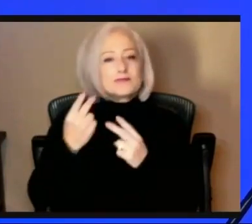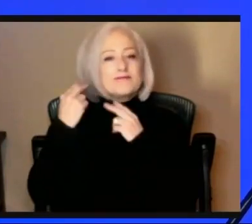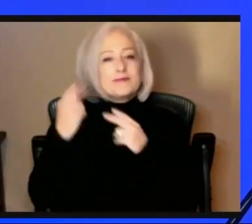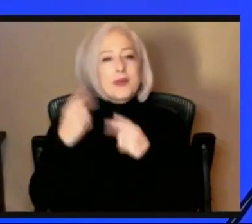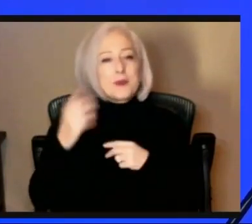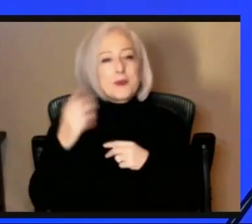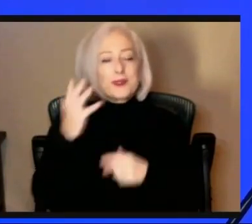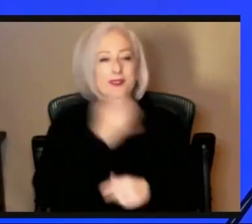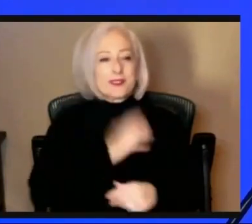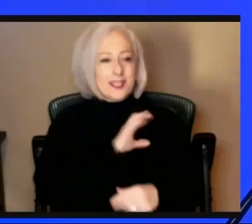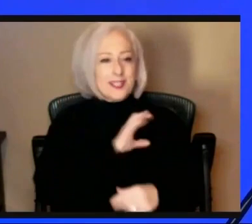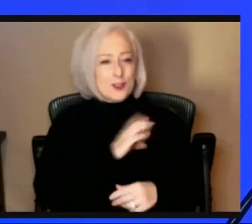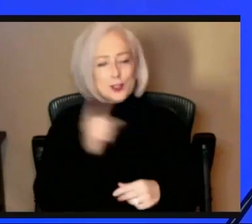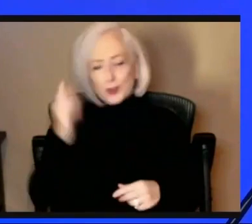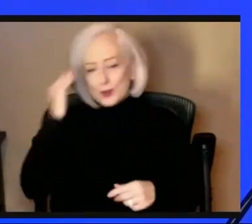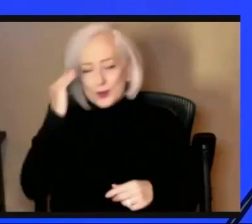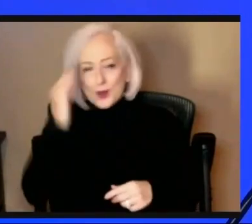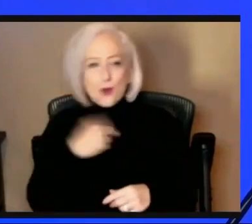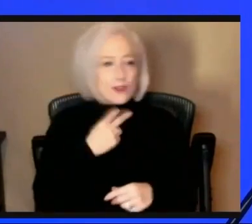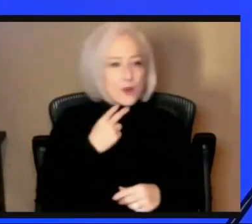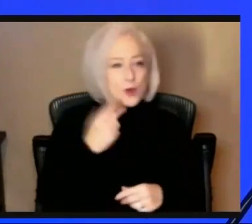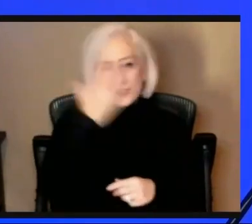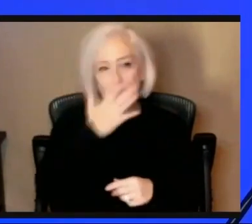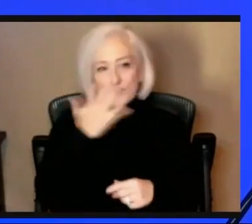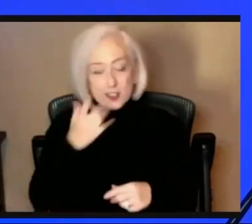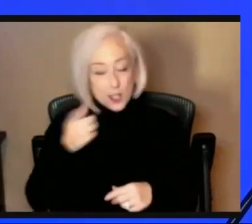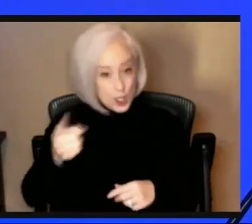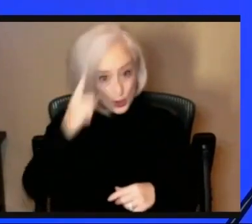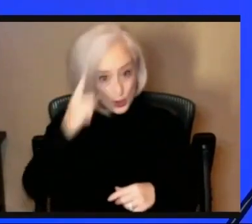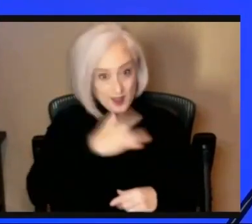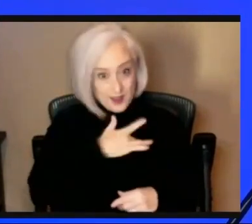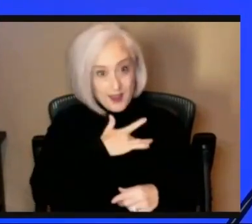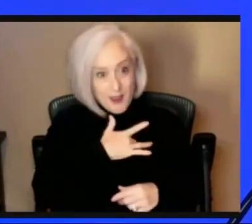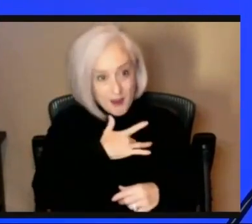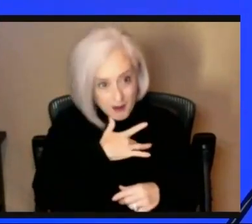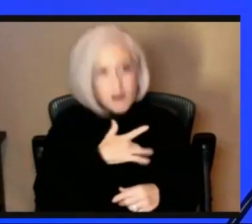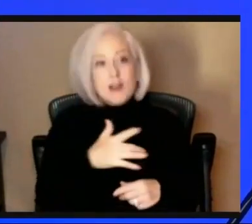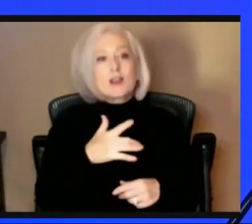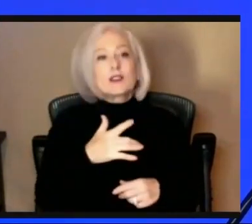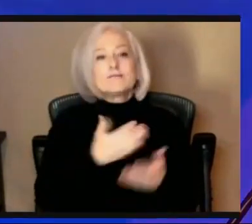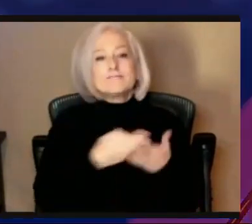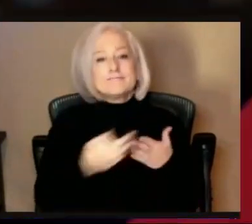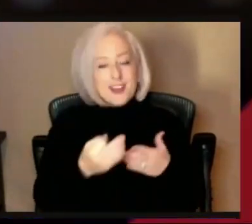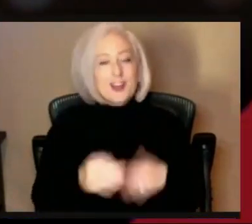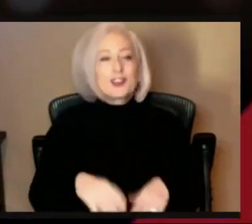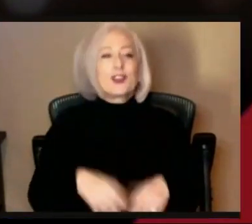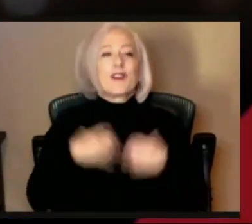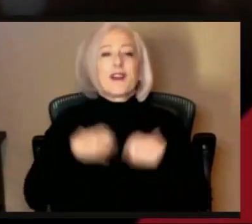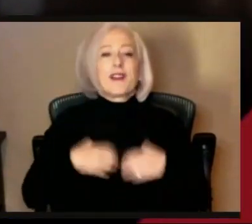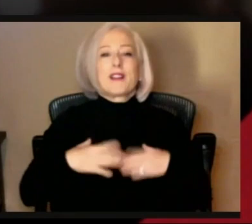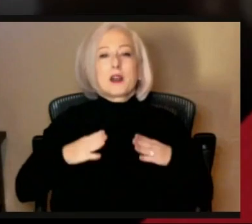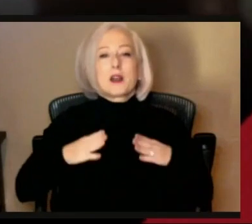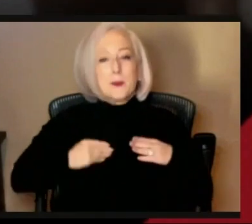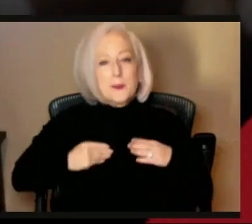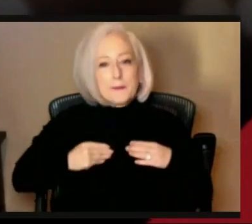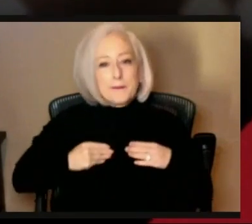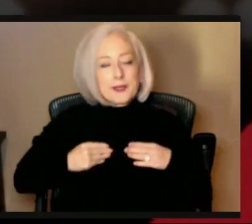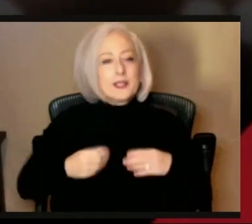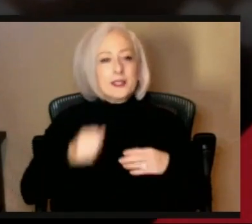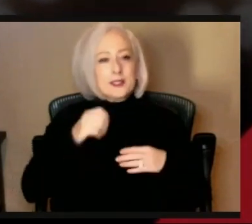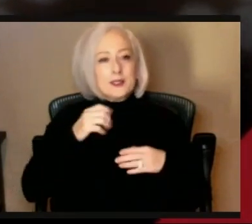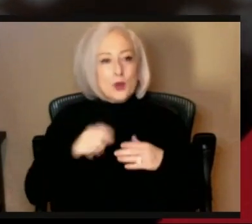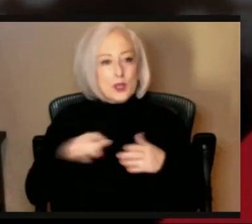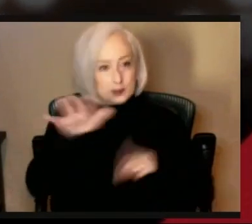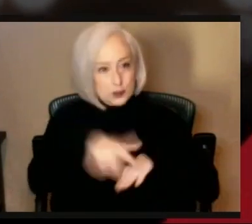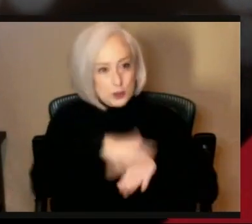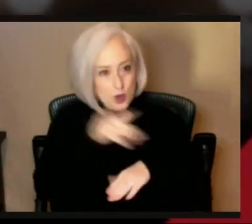you'd think a heart valve replacement and a collapsed lung would slow this guy down. Well, it didn't. I'm going to put it right on the line. You know that